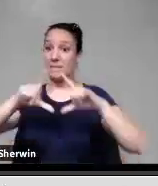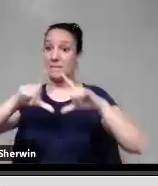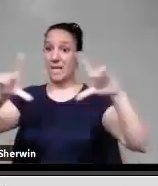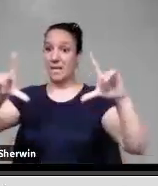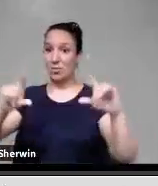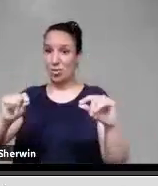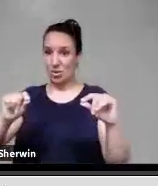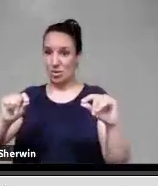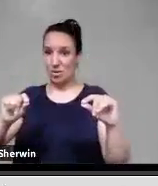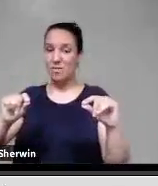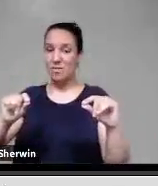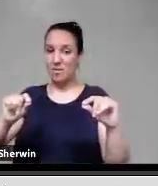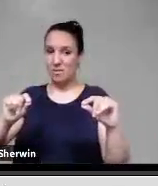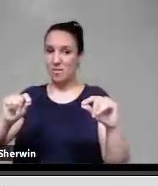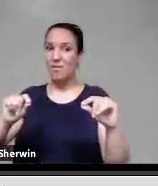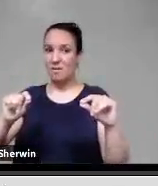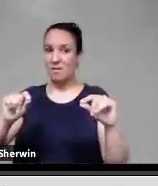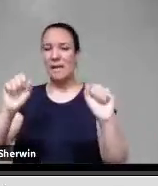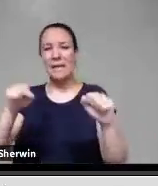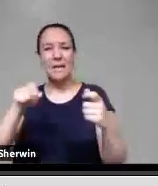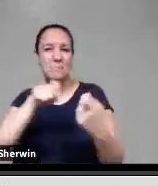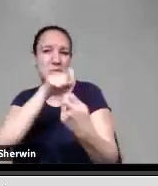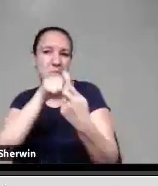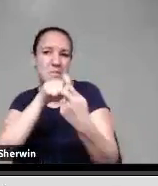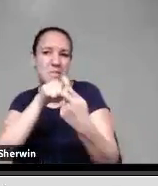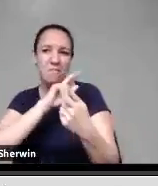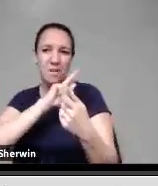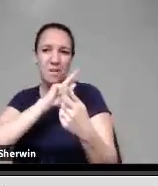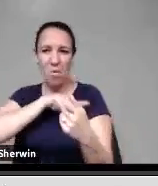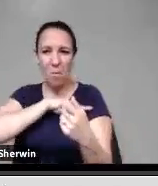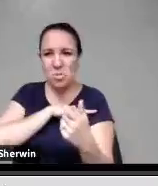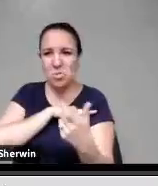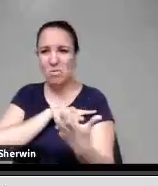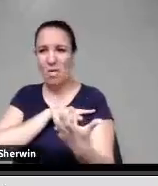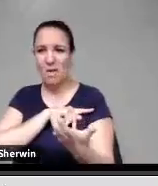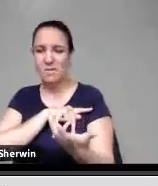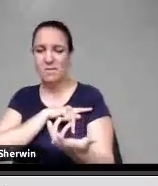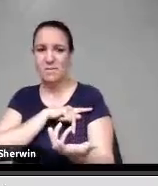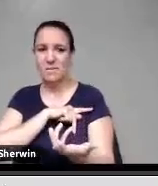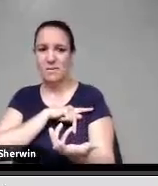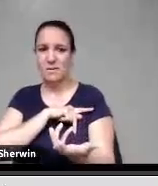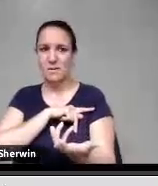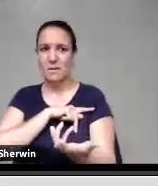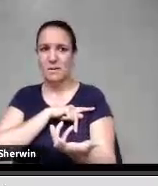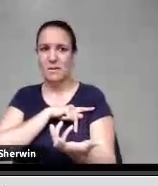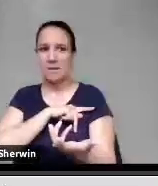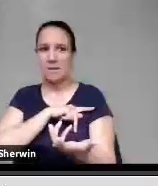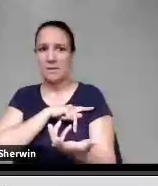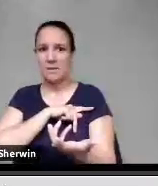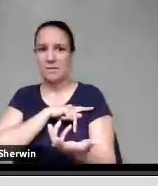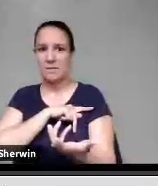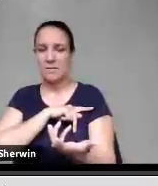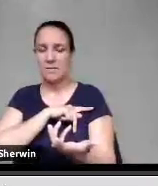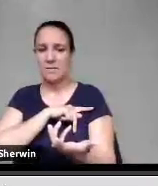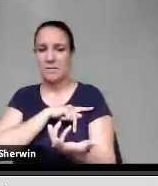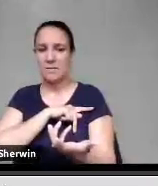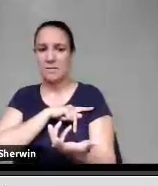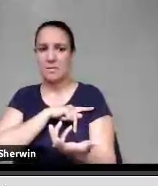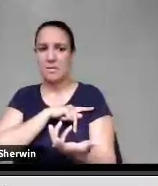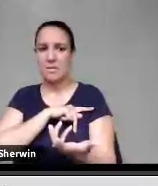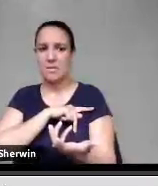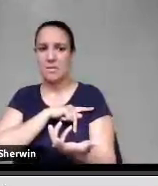doing a focus group, to send them an invitation, but you want it to be personalized. When I'm asked for these online surveys and things,